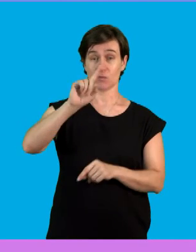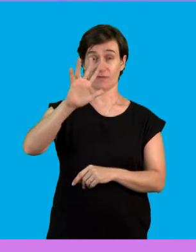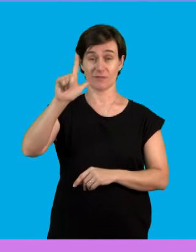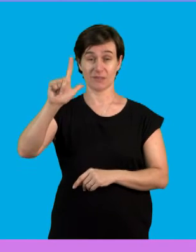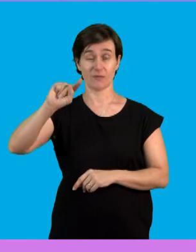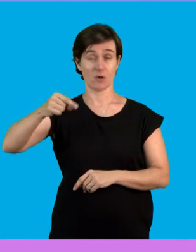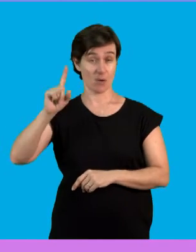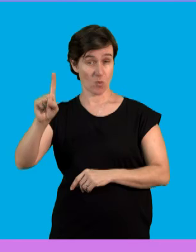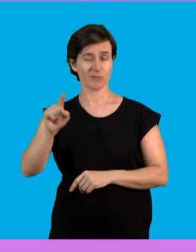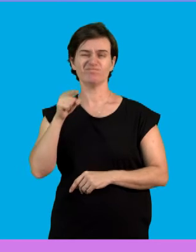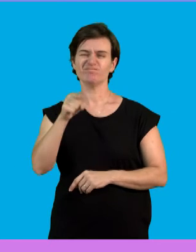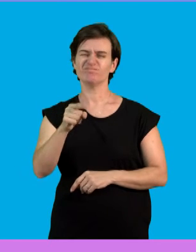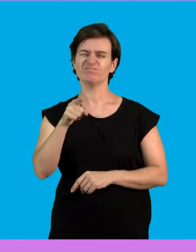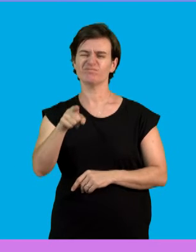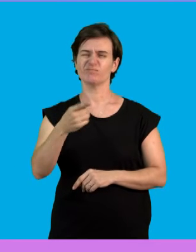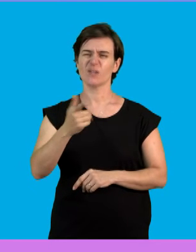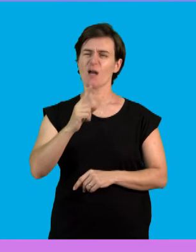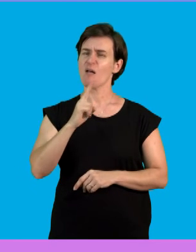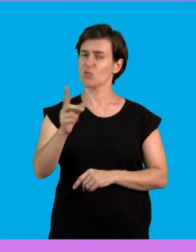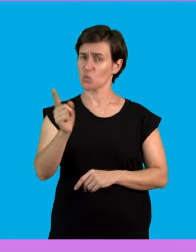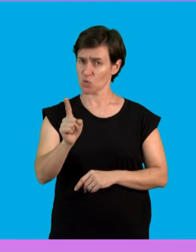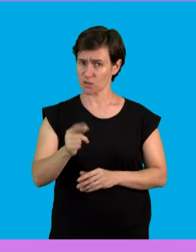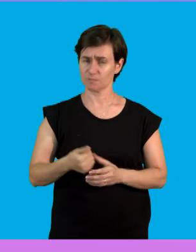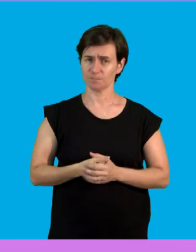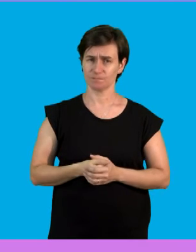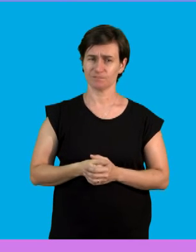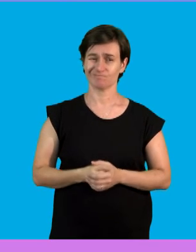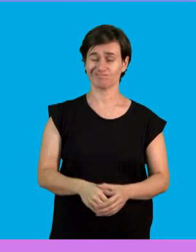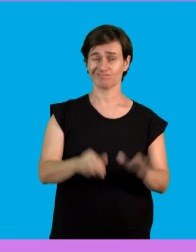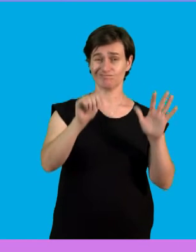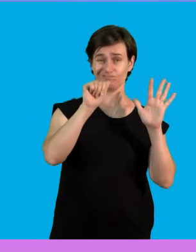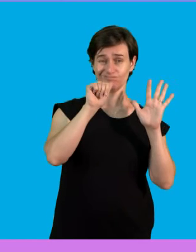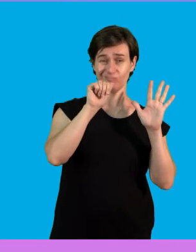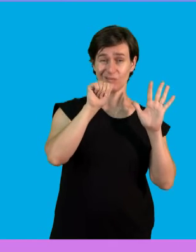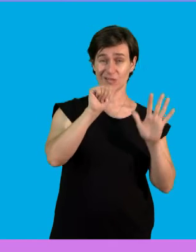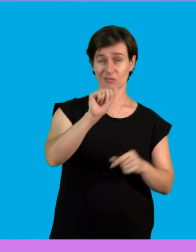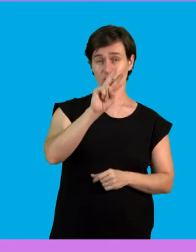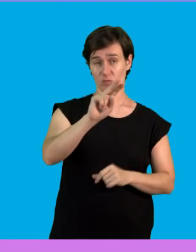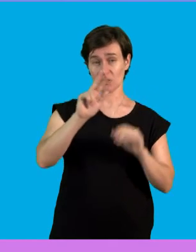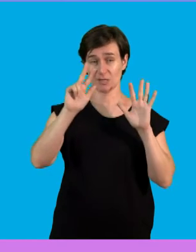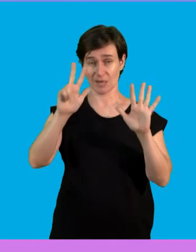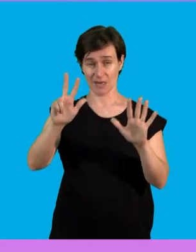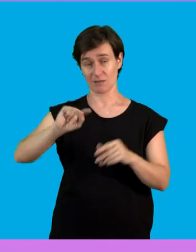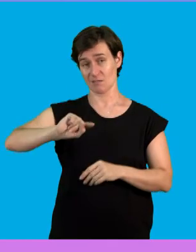157,1. And that gives us an answer of